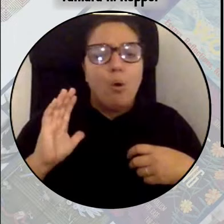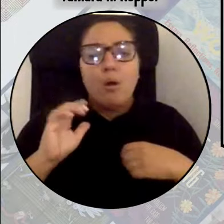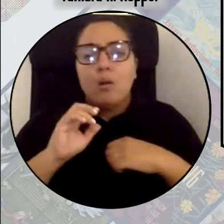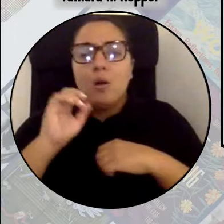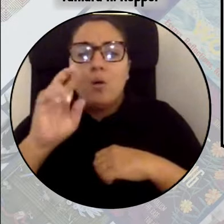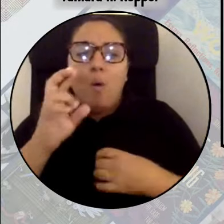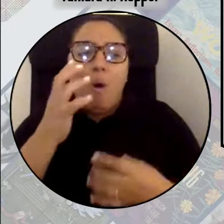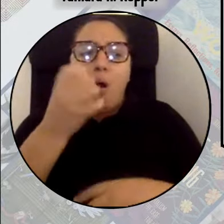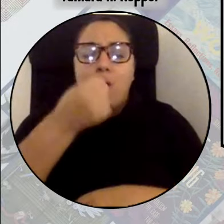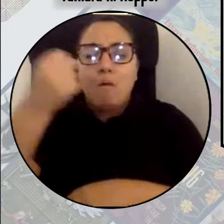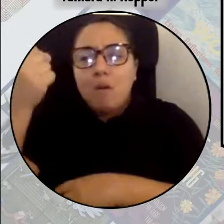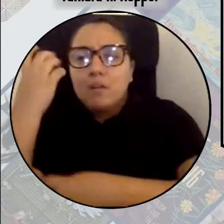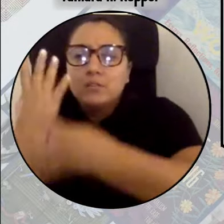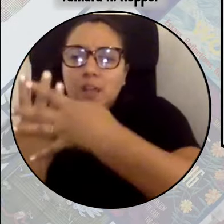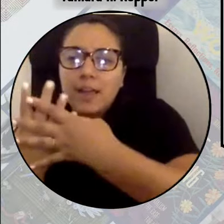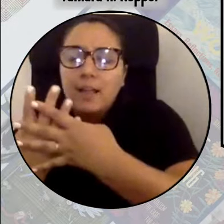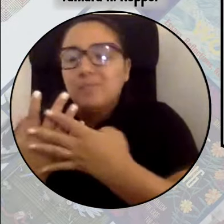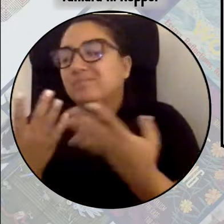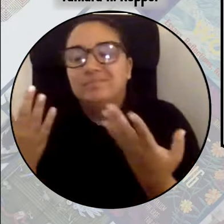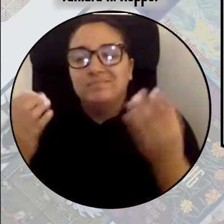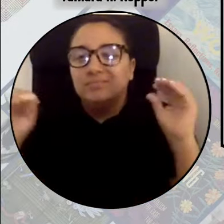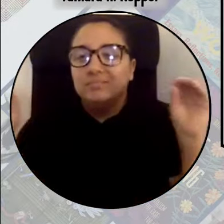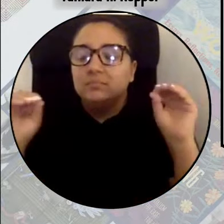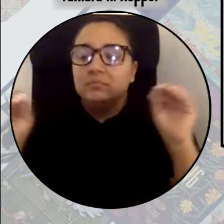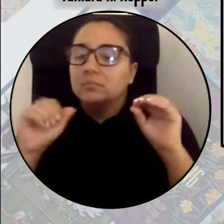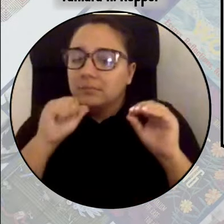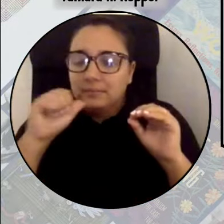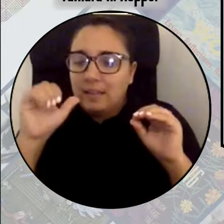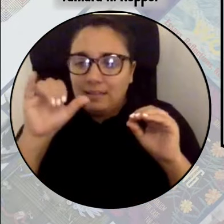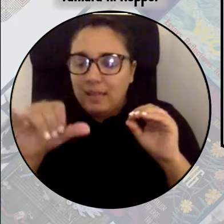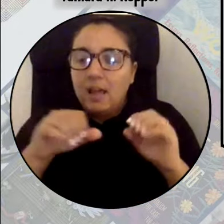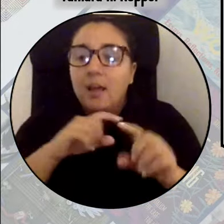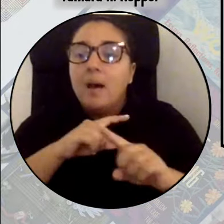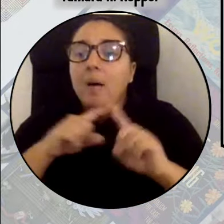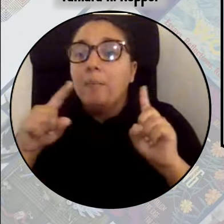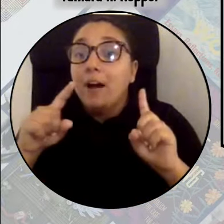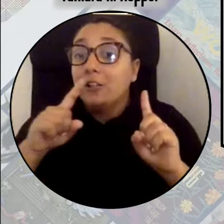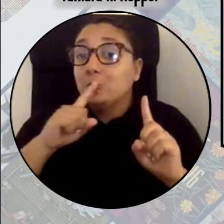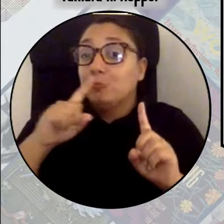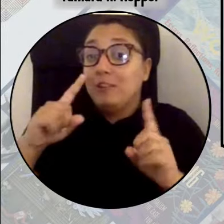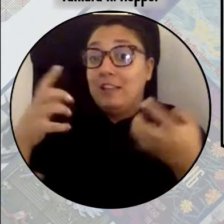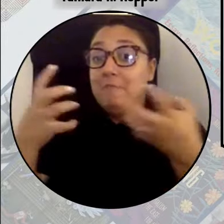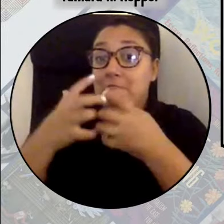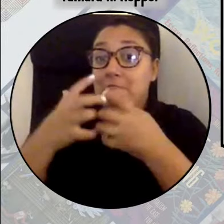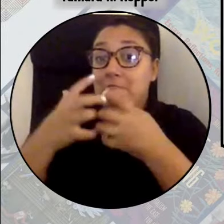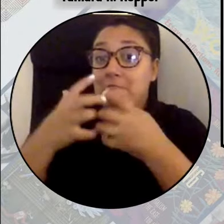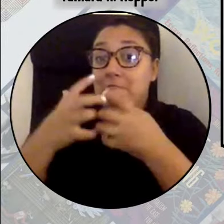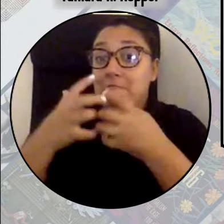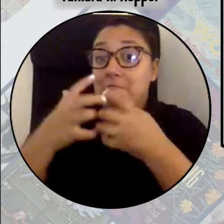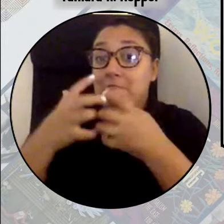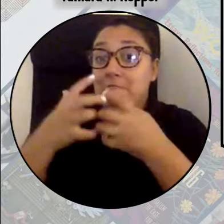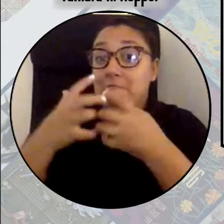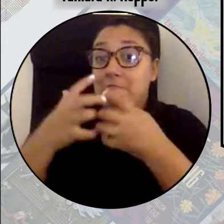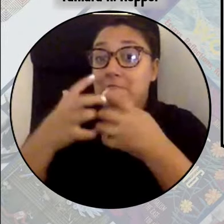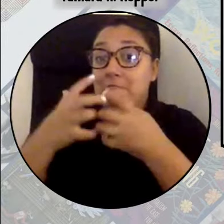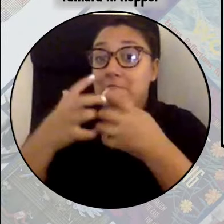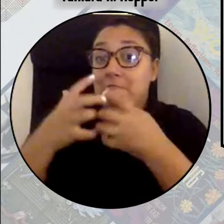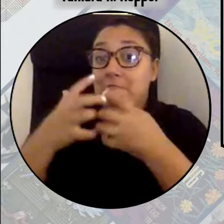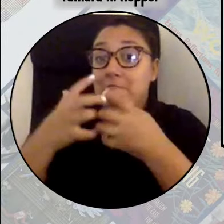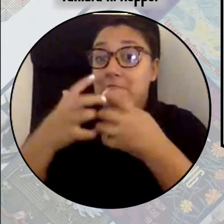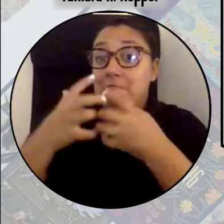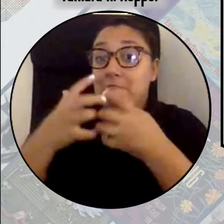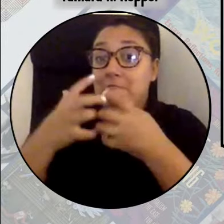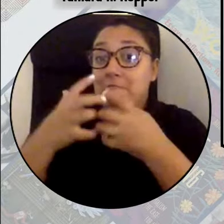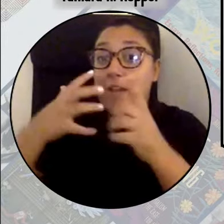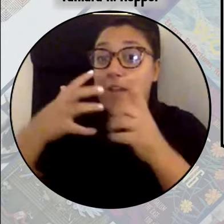criminalization. But this is part of the zeitgeist of this kind of tough on crime, you know, period, and of kind of, you know,